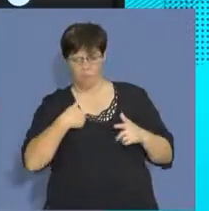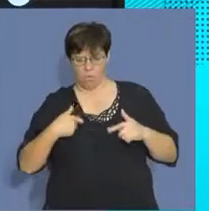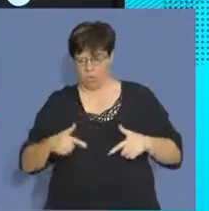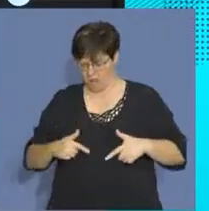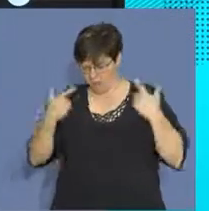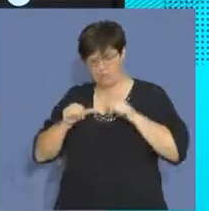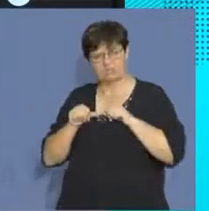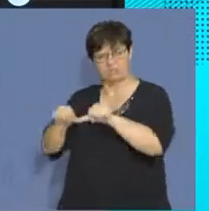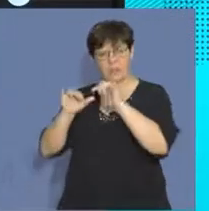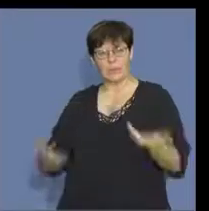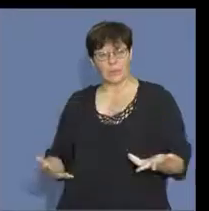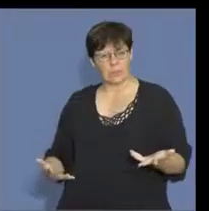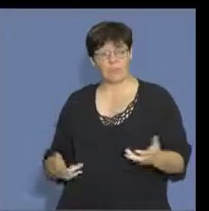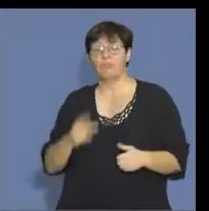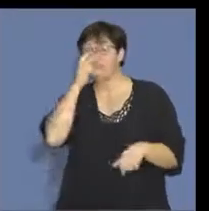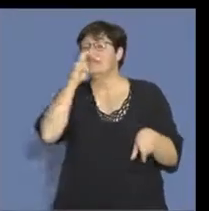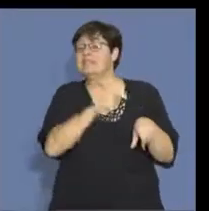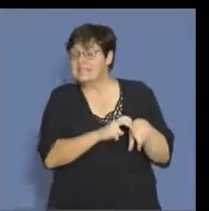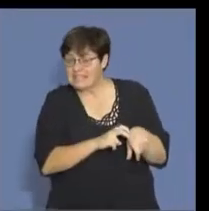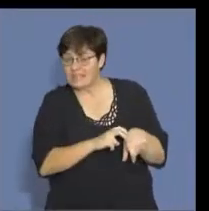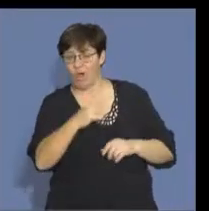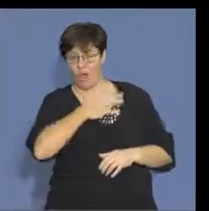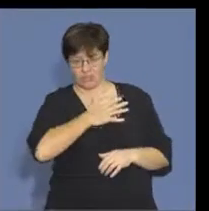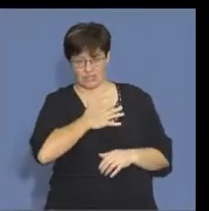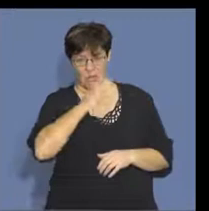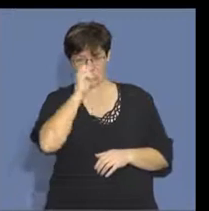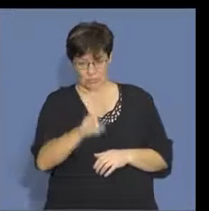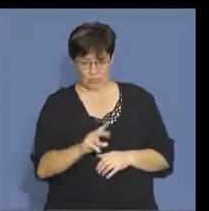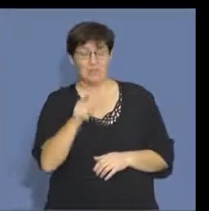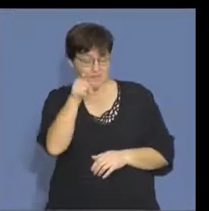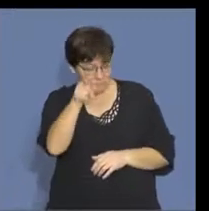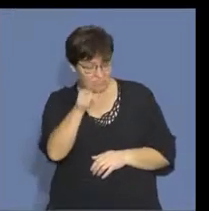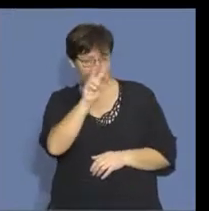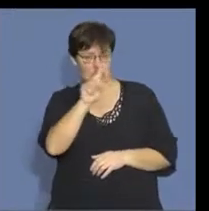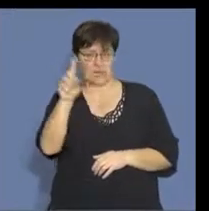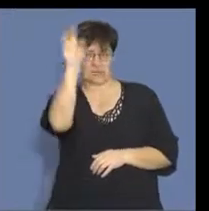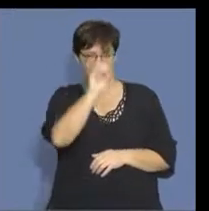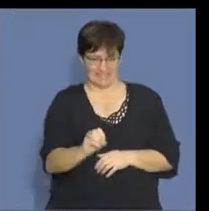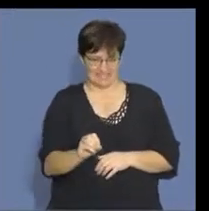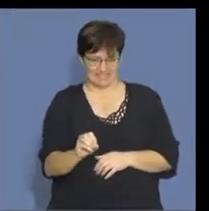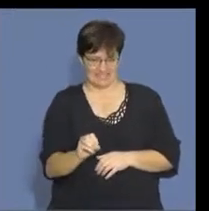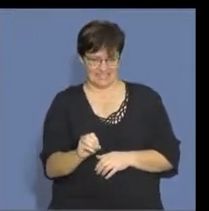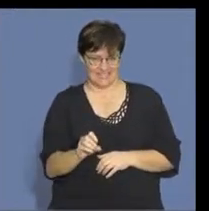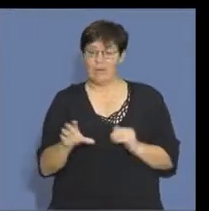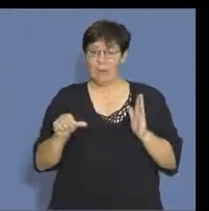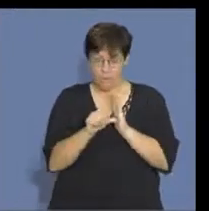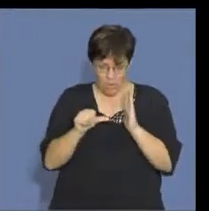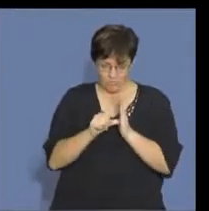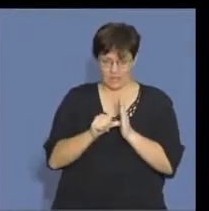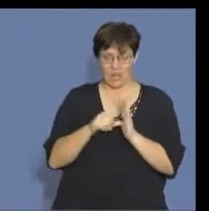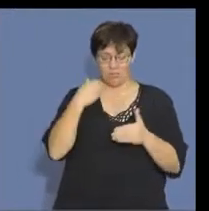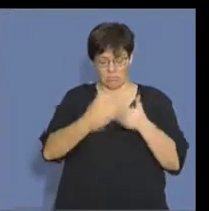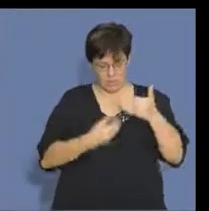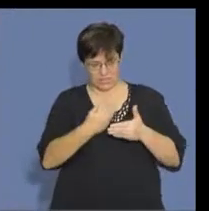Well, we need oxygen, and oxygen is 21%. And that's a significant component that we need in during our process